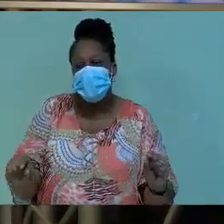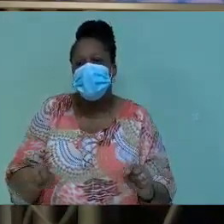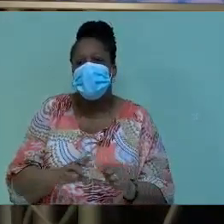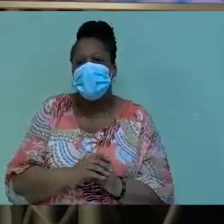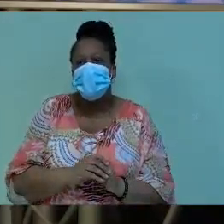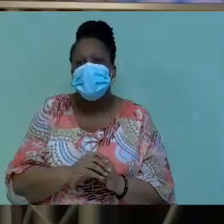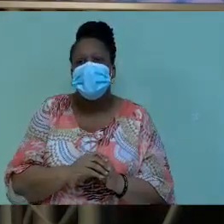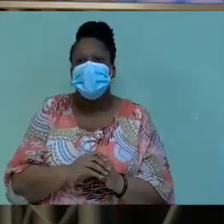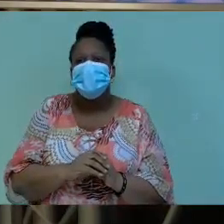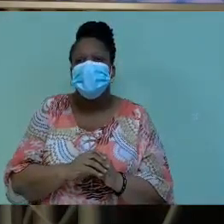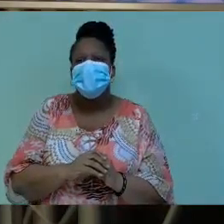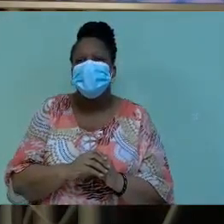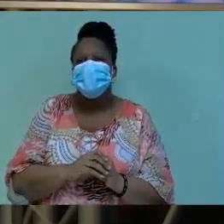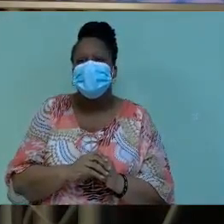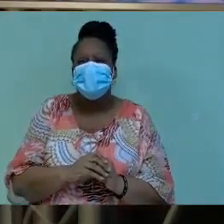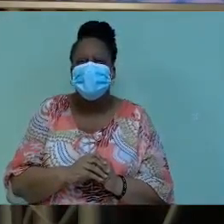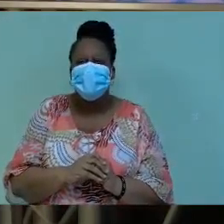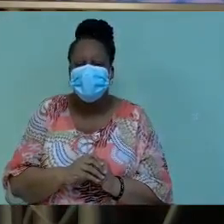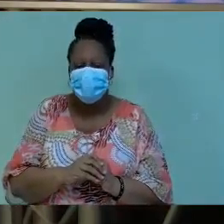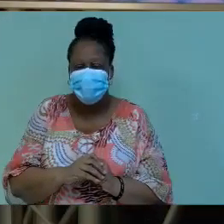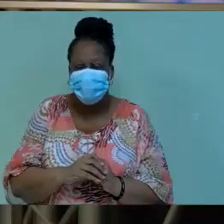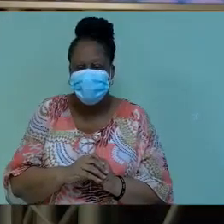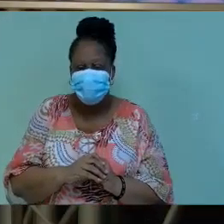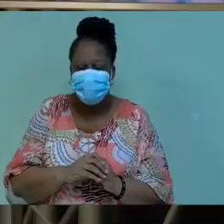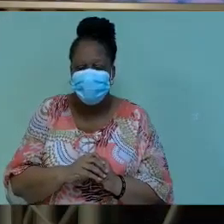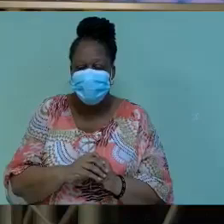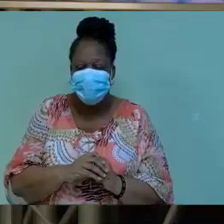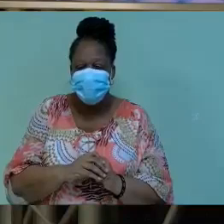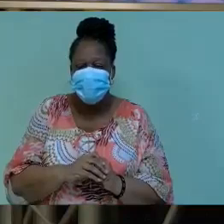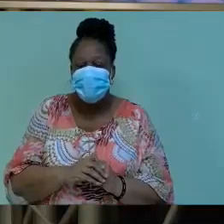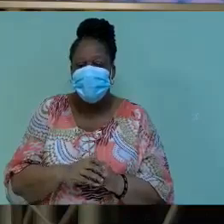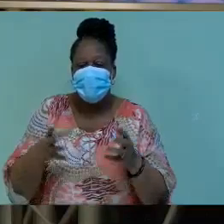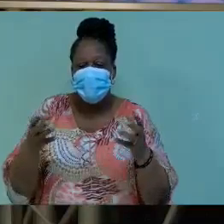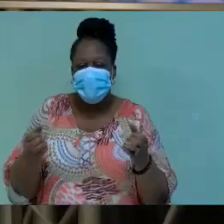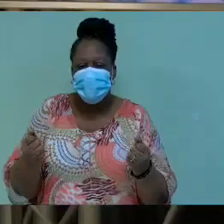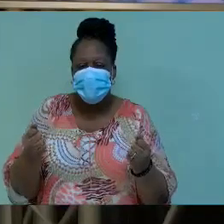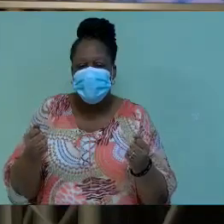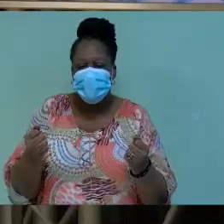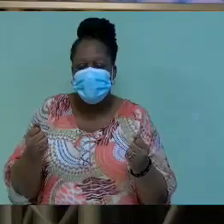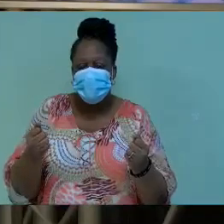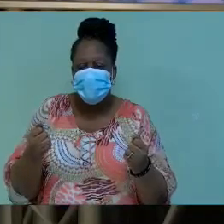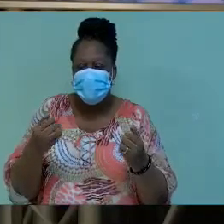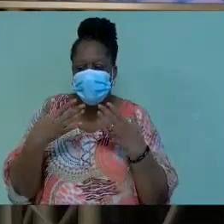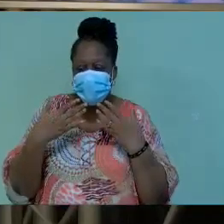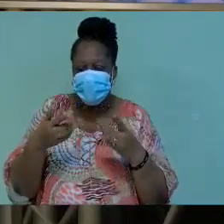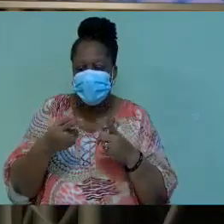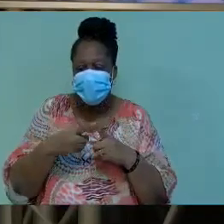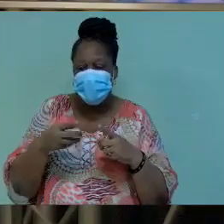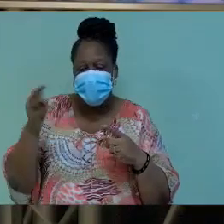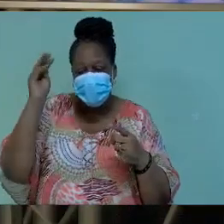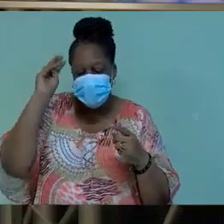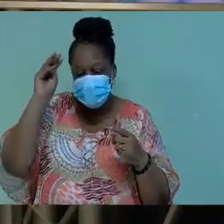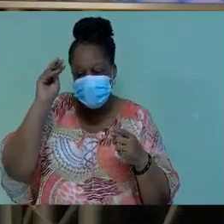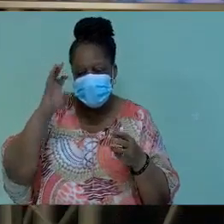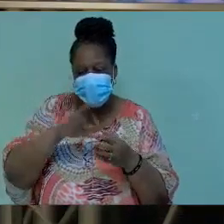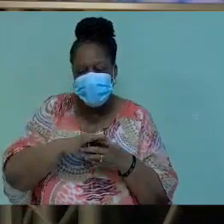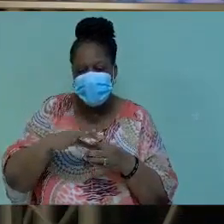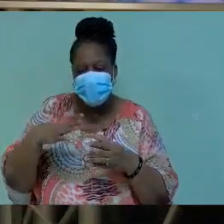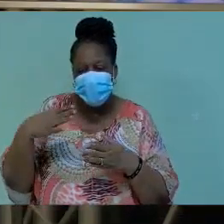legal challenge. And Minister of State with responsibility for health, the Honorable Wendy